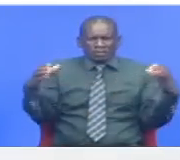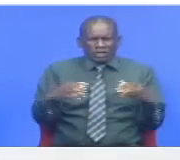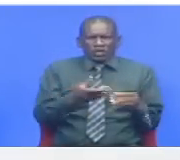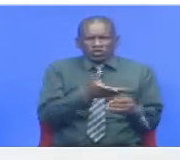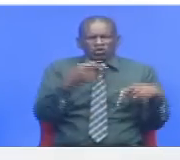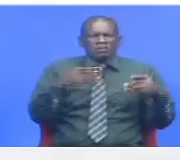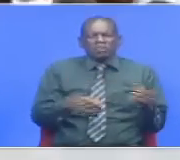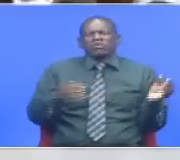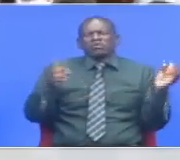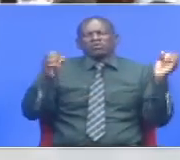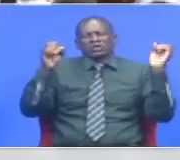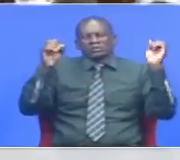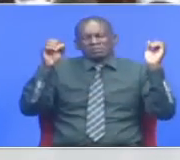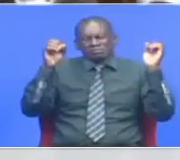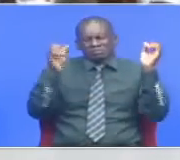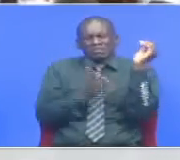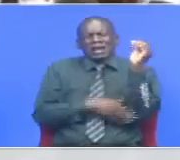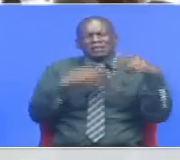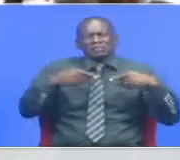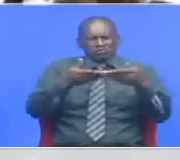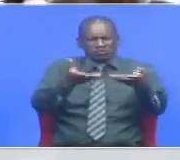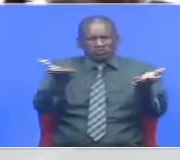ni bure kabisa.